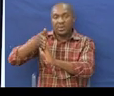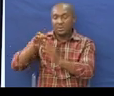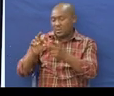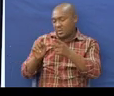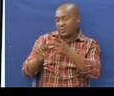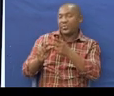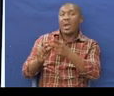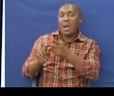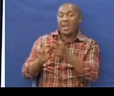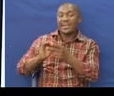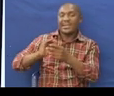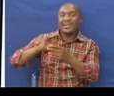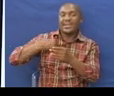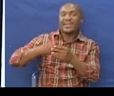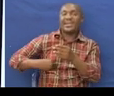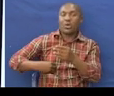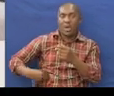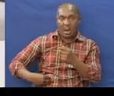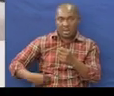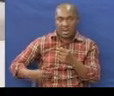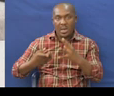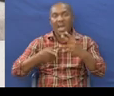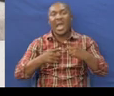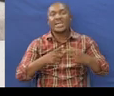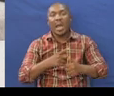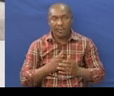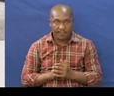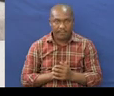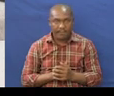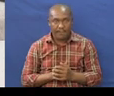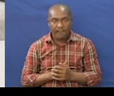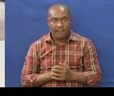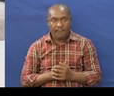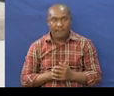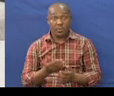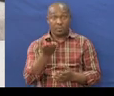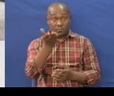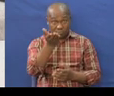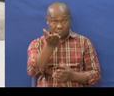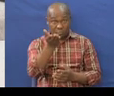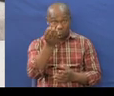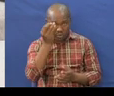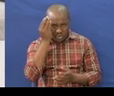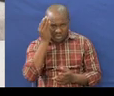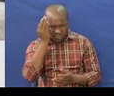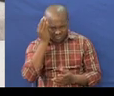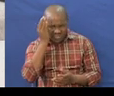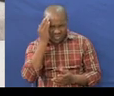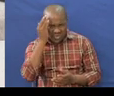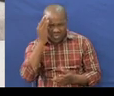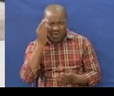as secondary data. Now, do you know about field